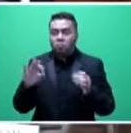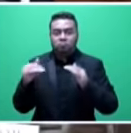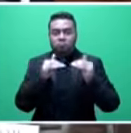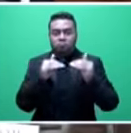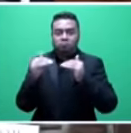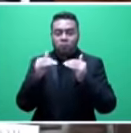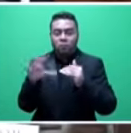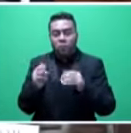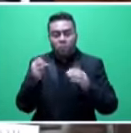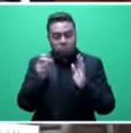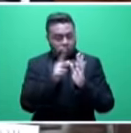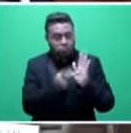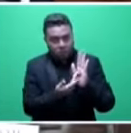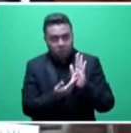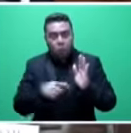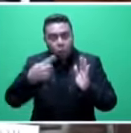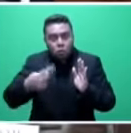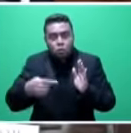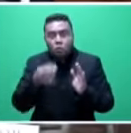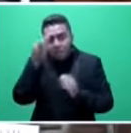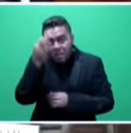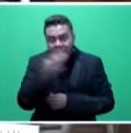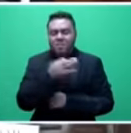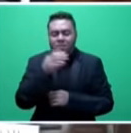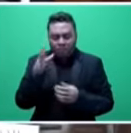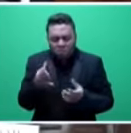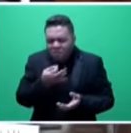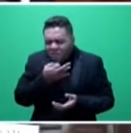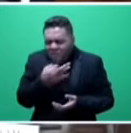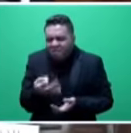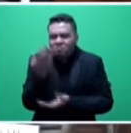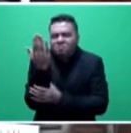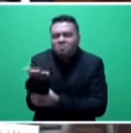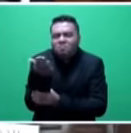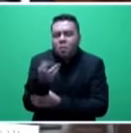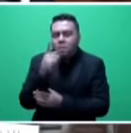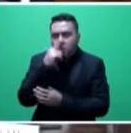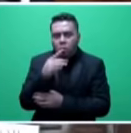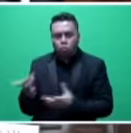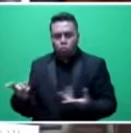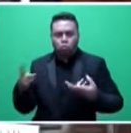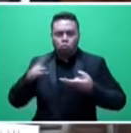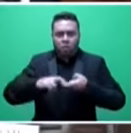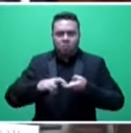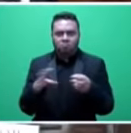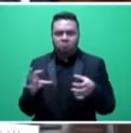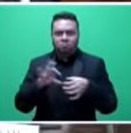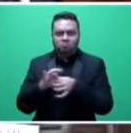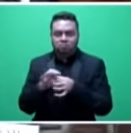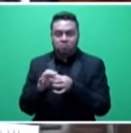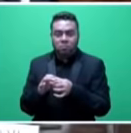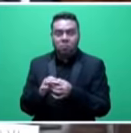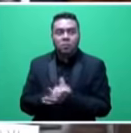principle and continue to believe and urge our people to unite for the common good of all.